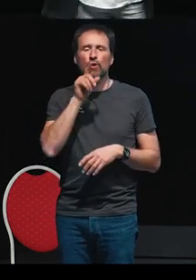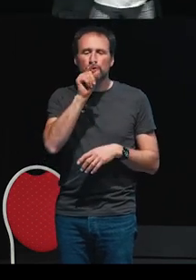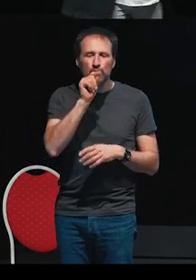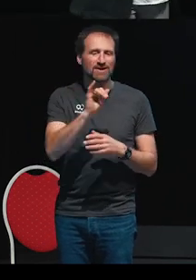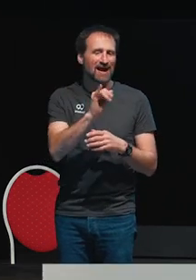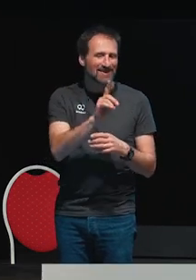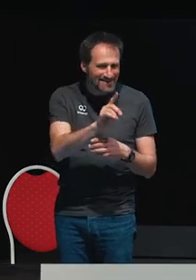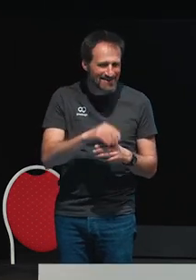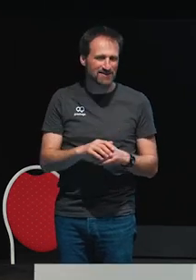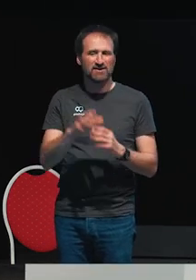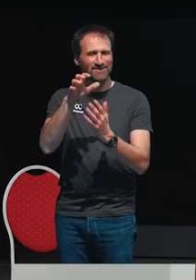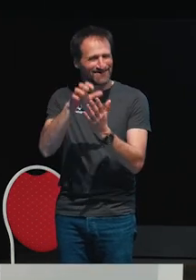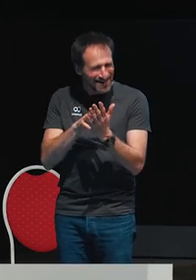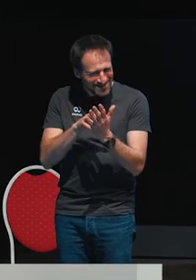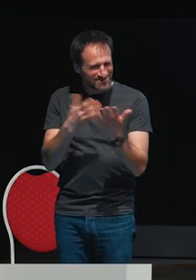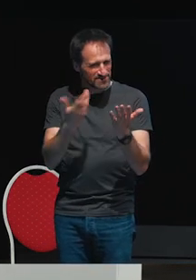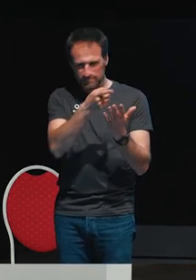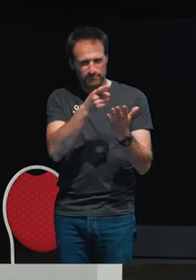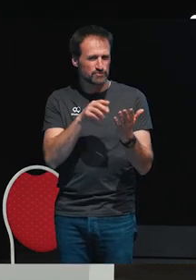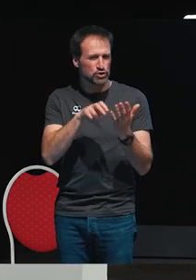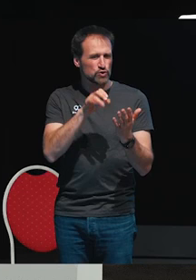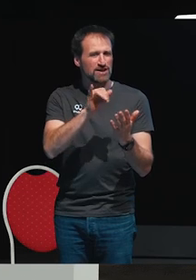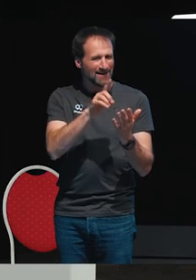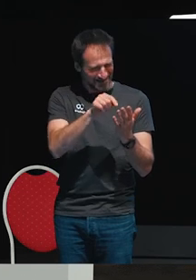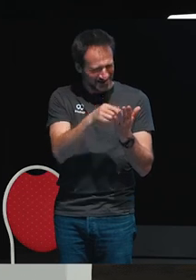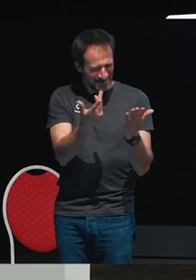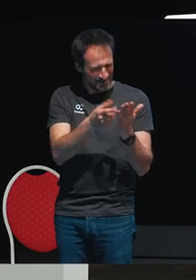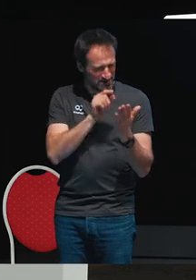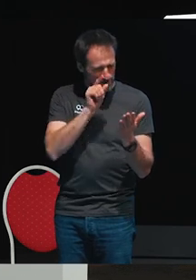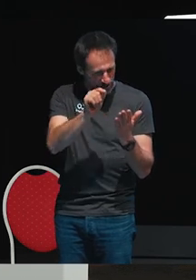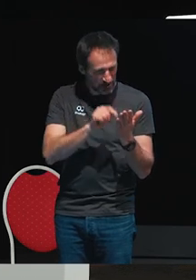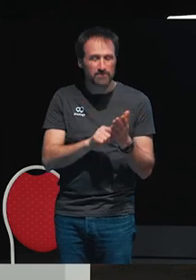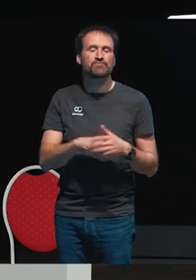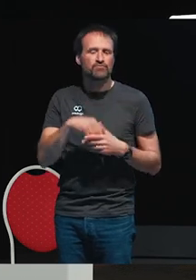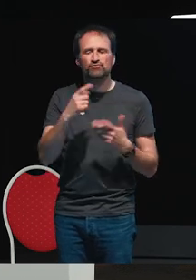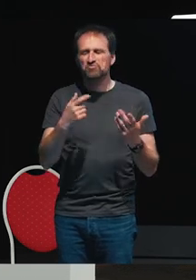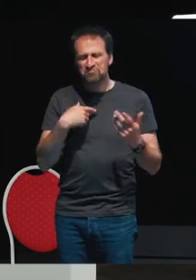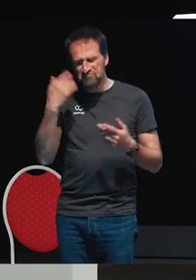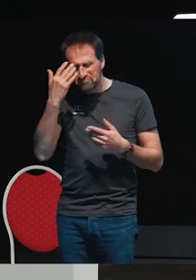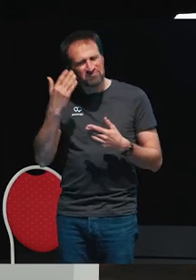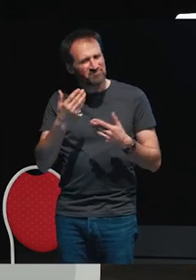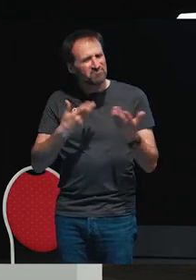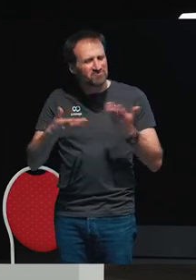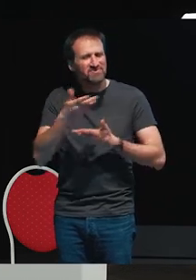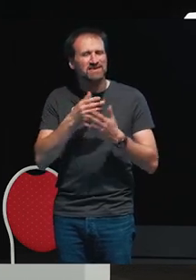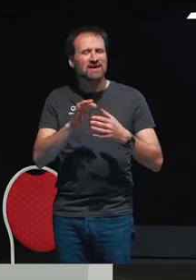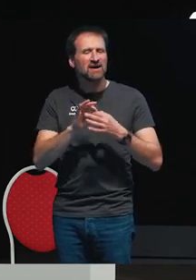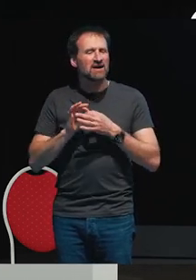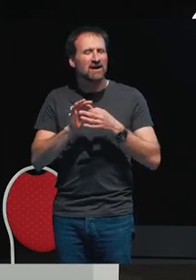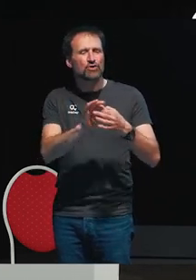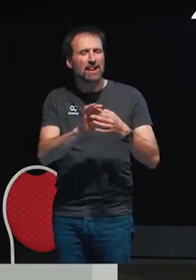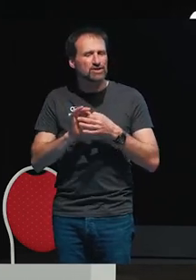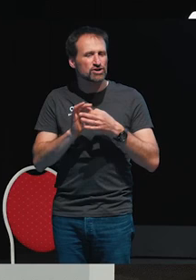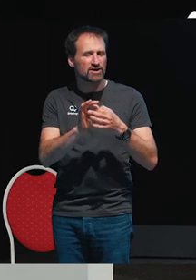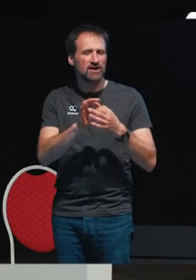text, the user ID who tweeted, and you know, let's talk a little bit about relational DBs. I would probably need some